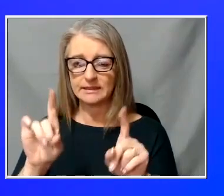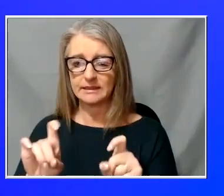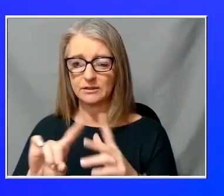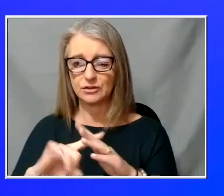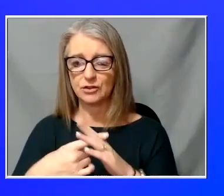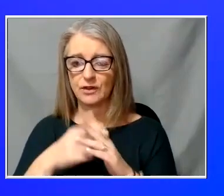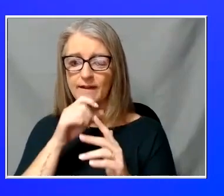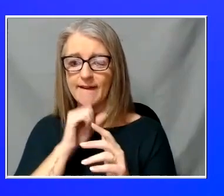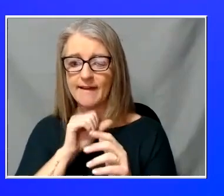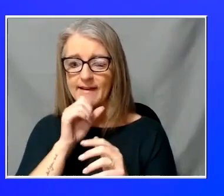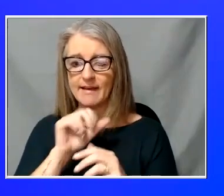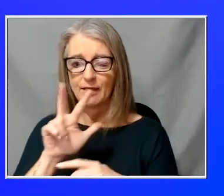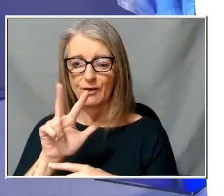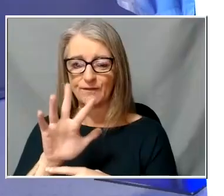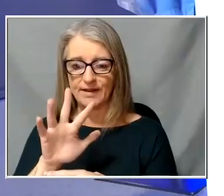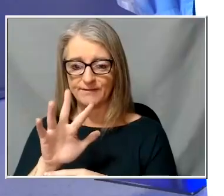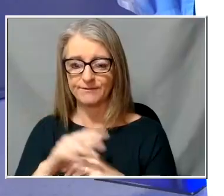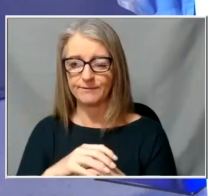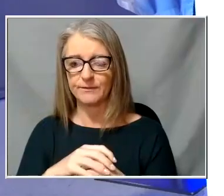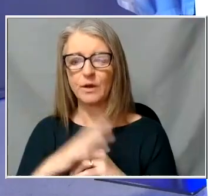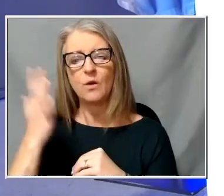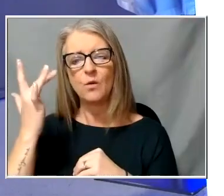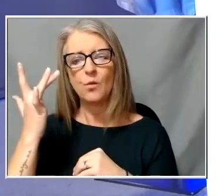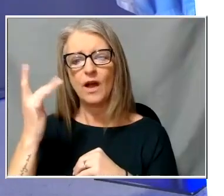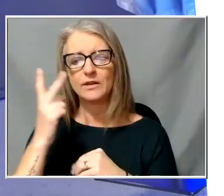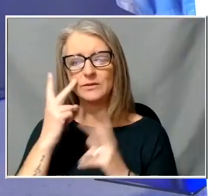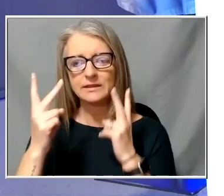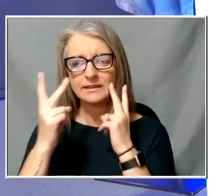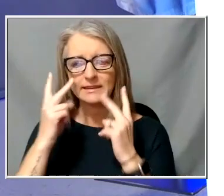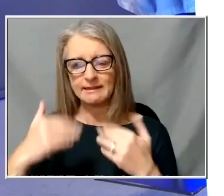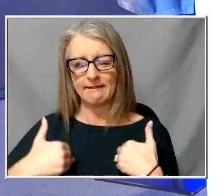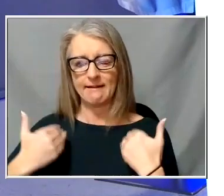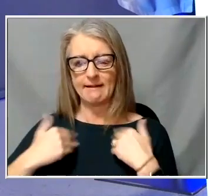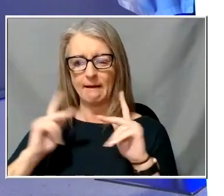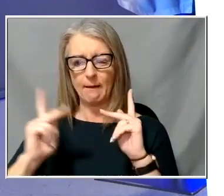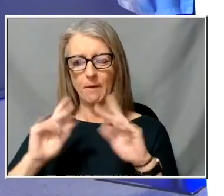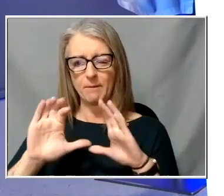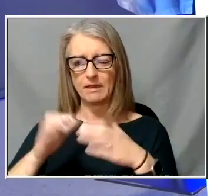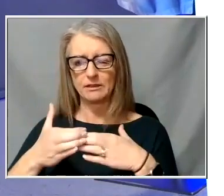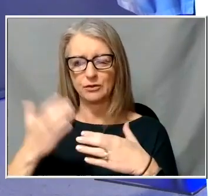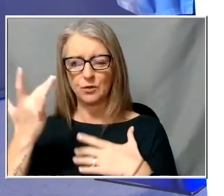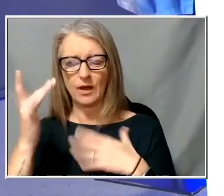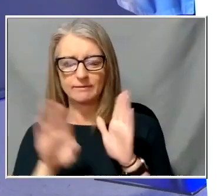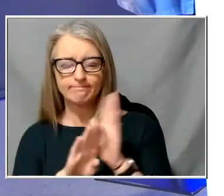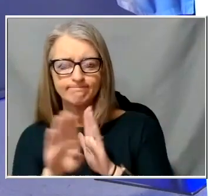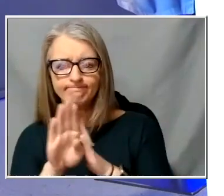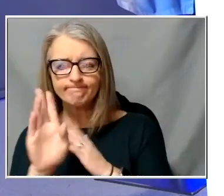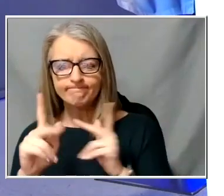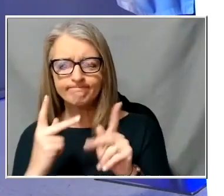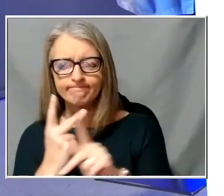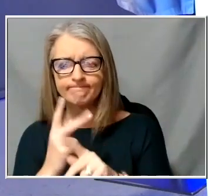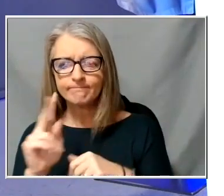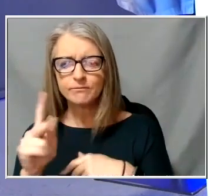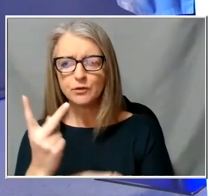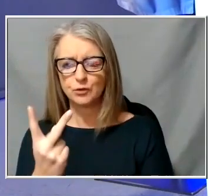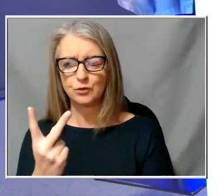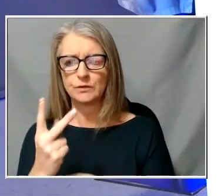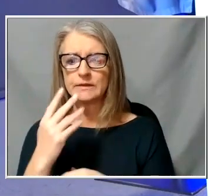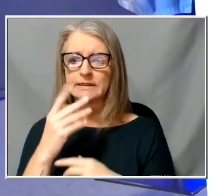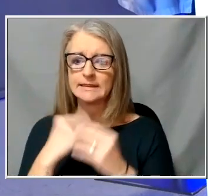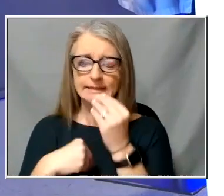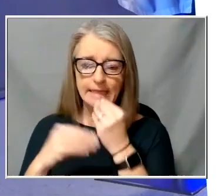age 35. So why do we think we're seeing that younger population developing type 2 diabetes? Is it diet? Is